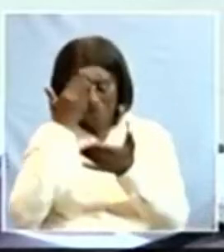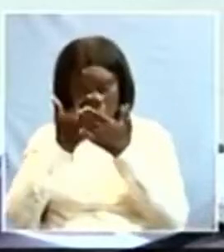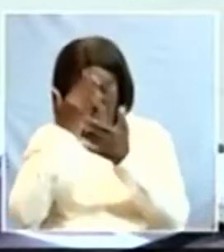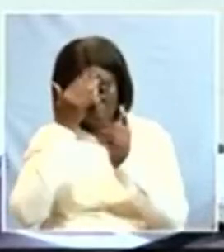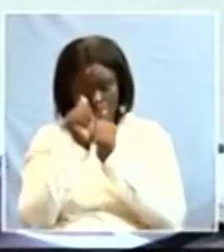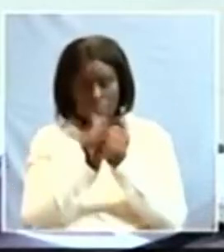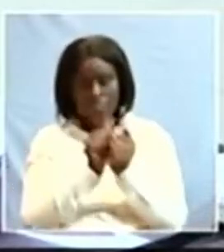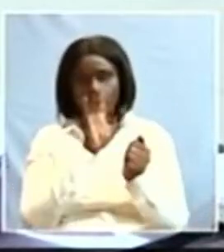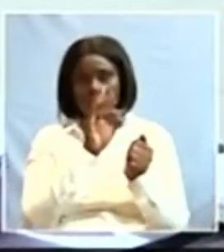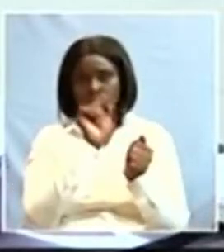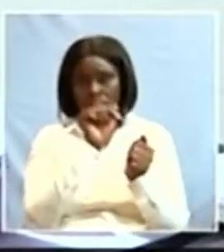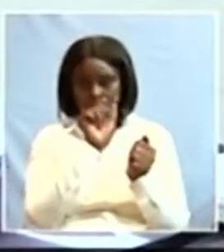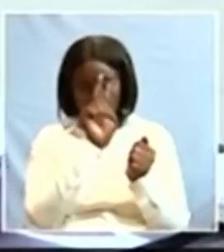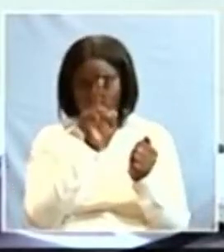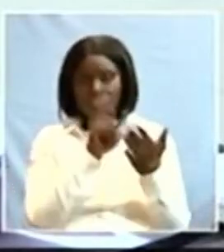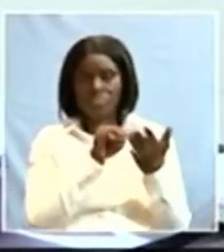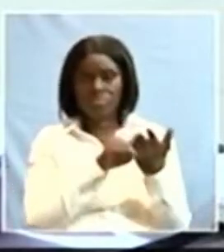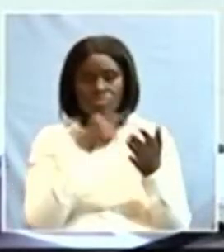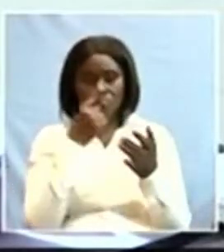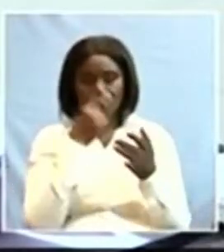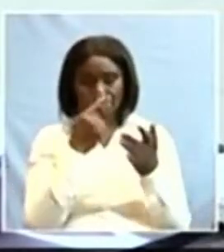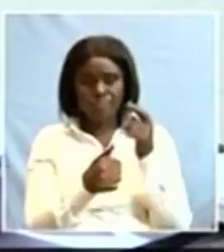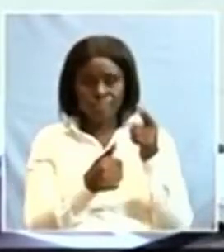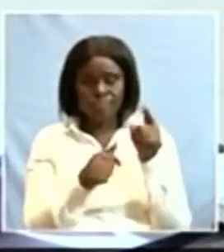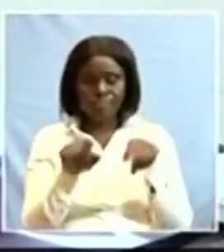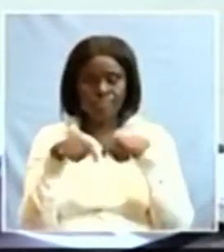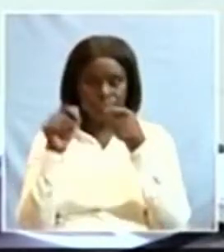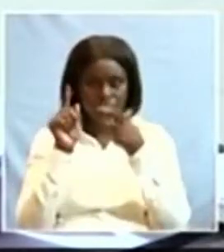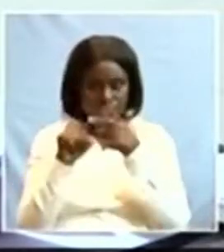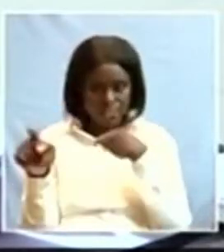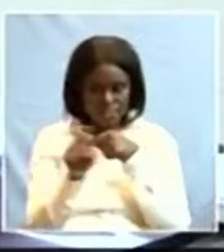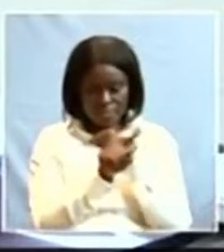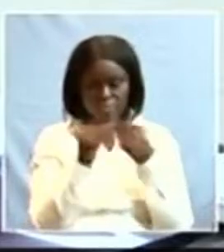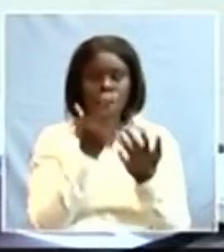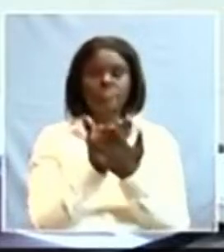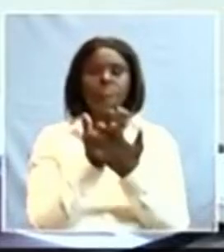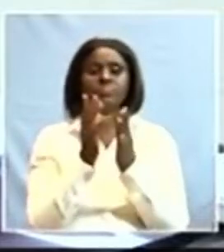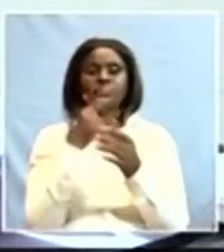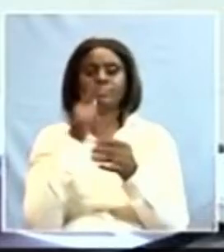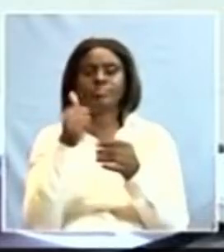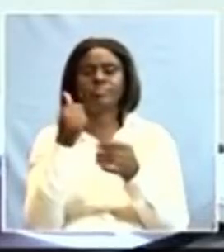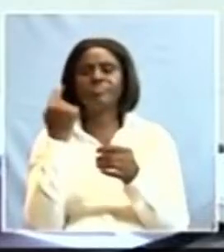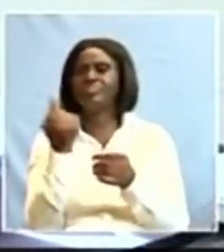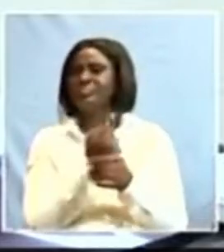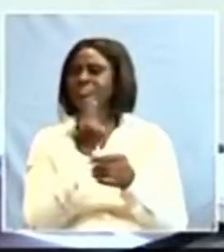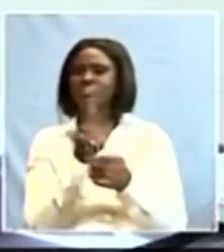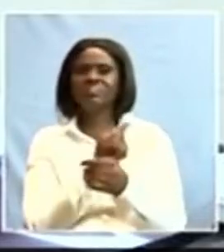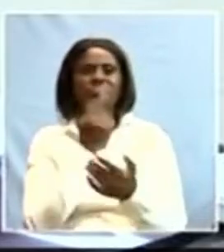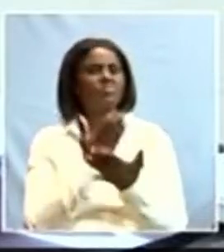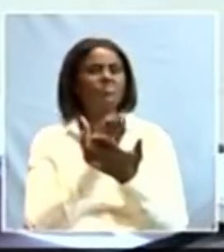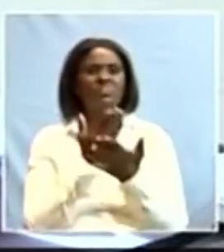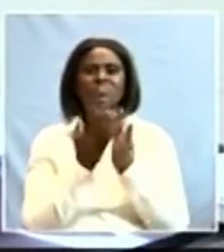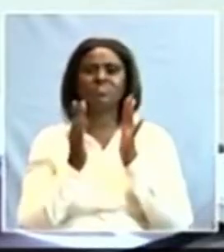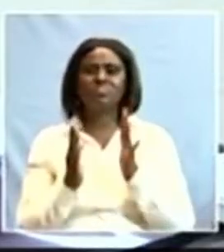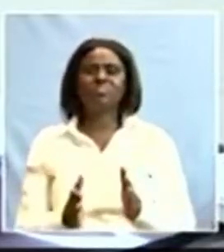7.2 million was offered to this bidder. Was he the only bidder?